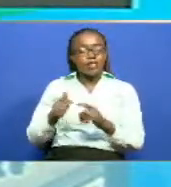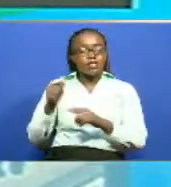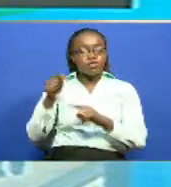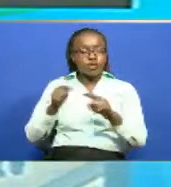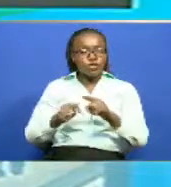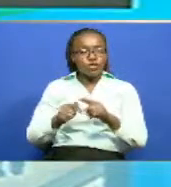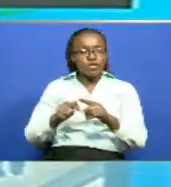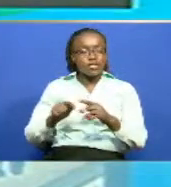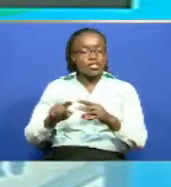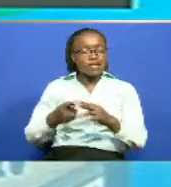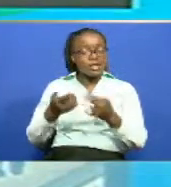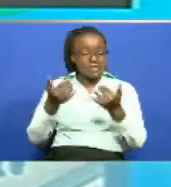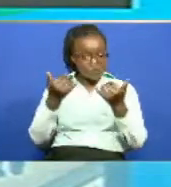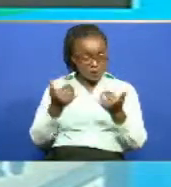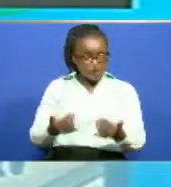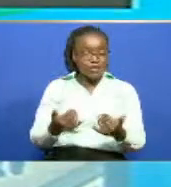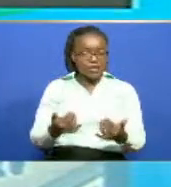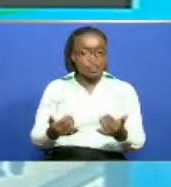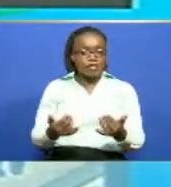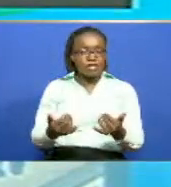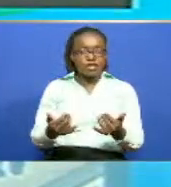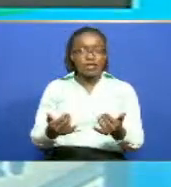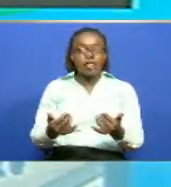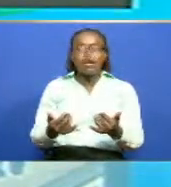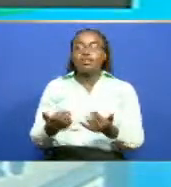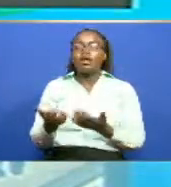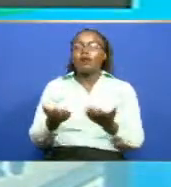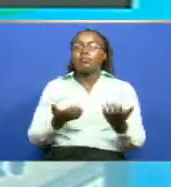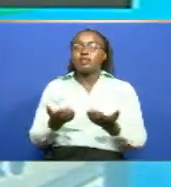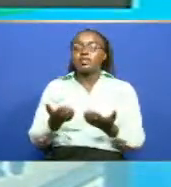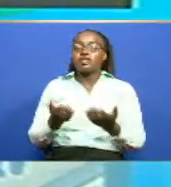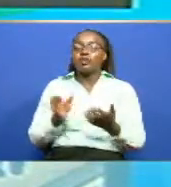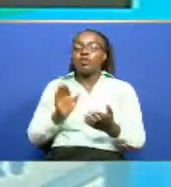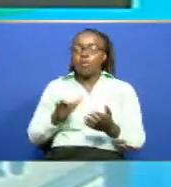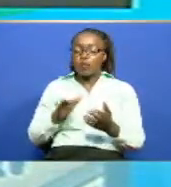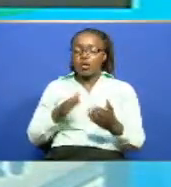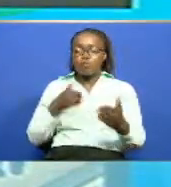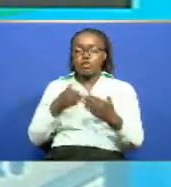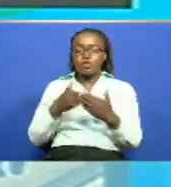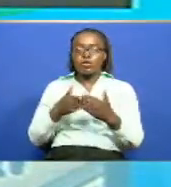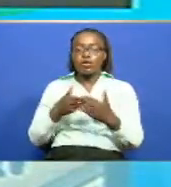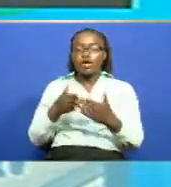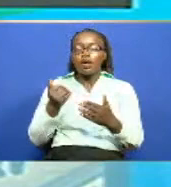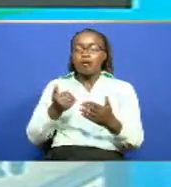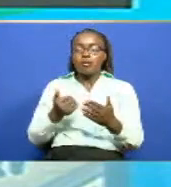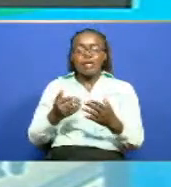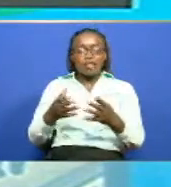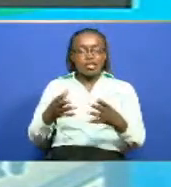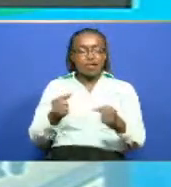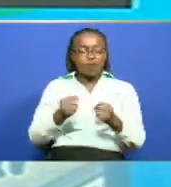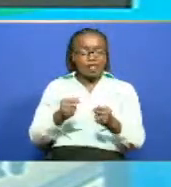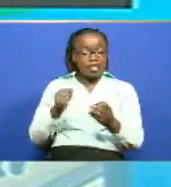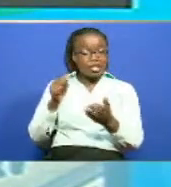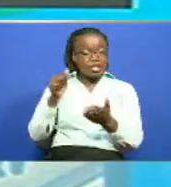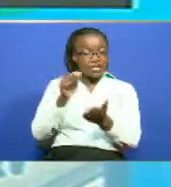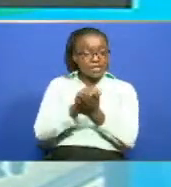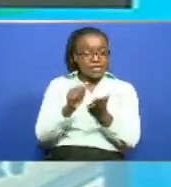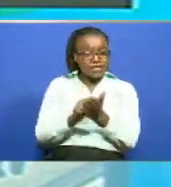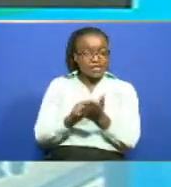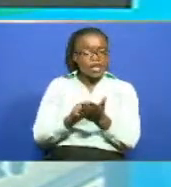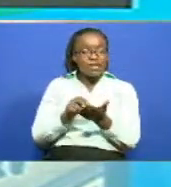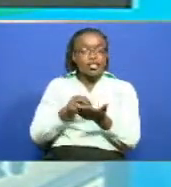effective immediately. Separately, businesswoman Joyce Akinyi has been barred by the Assets Recovery Agency from selling, transferring